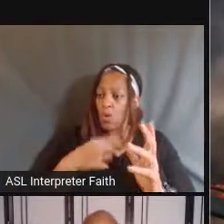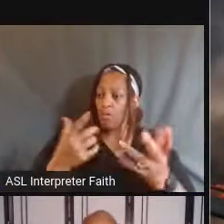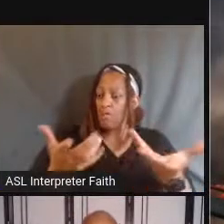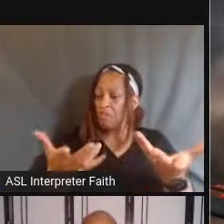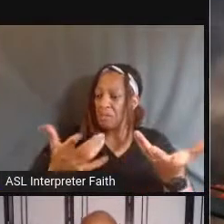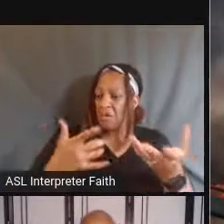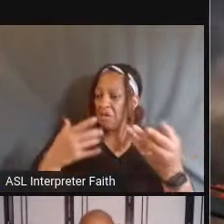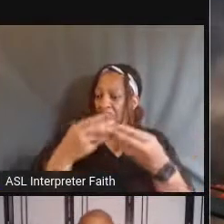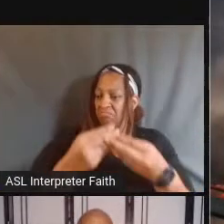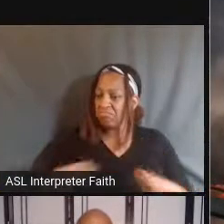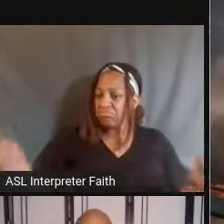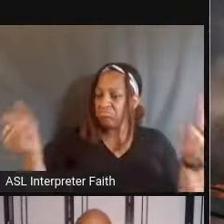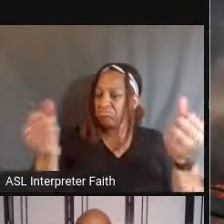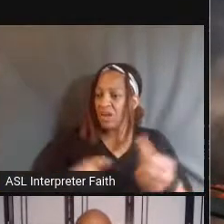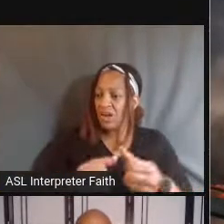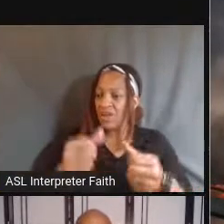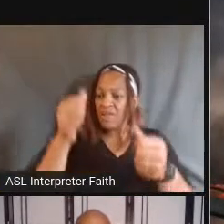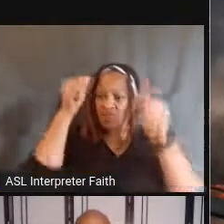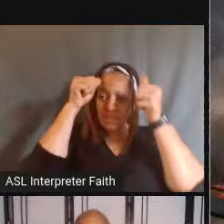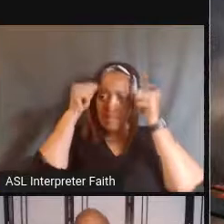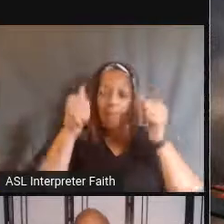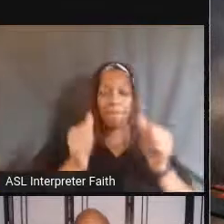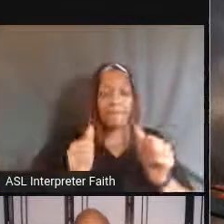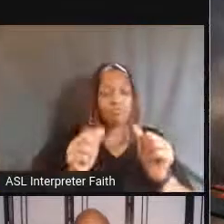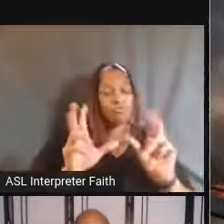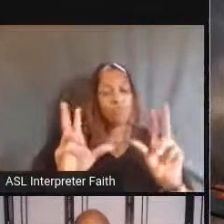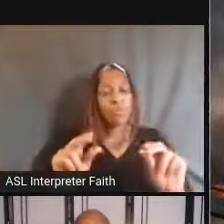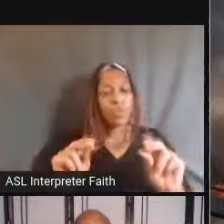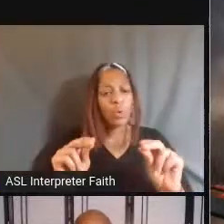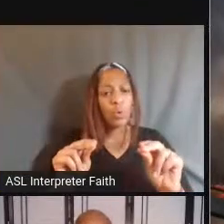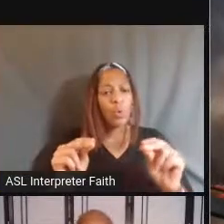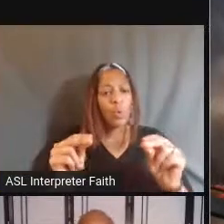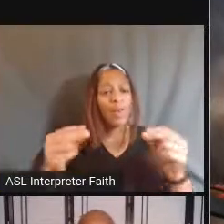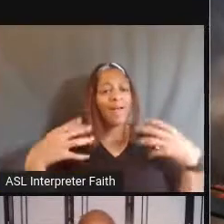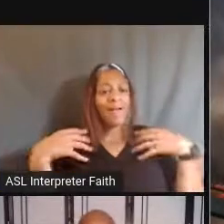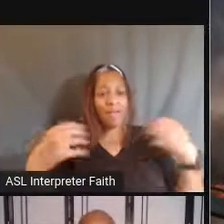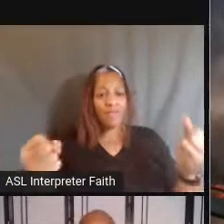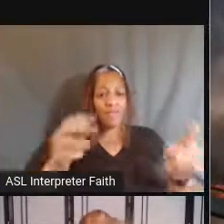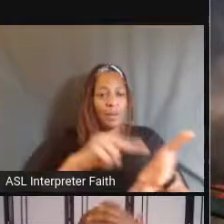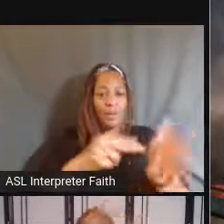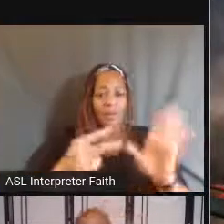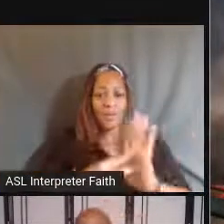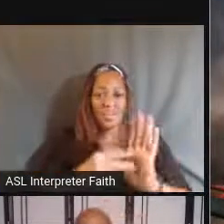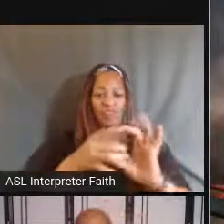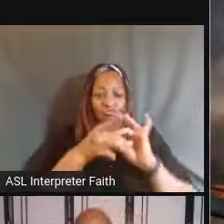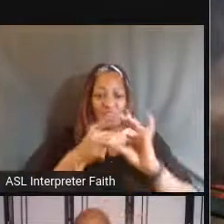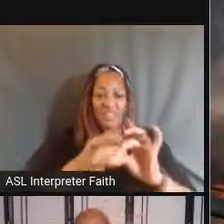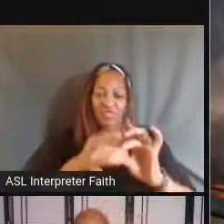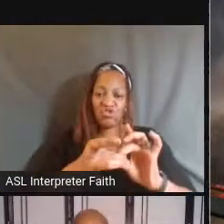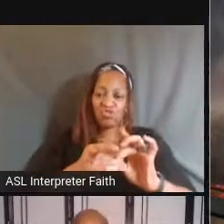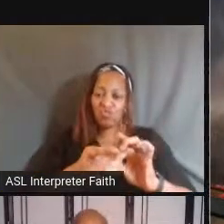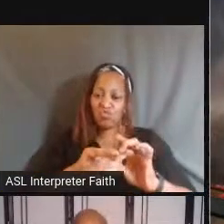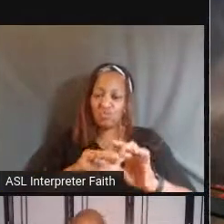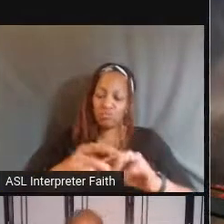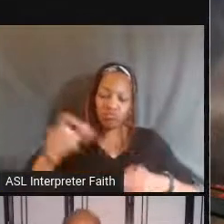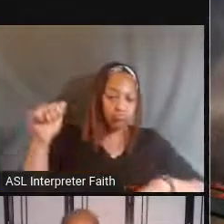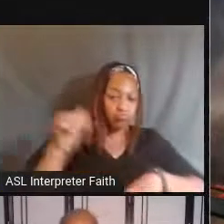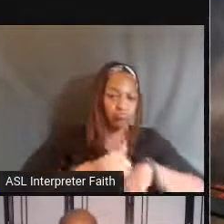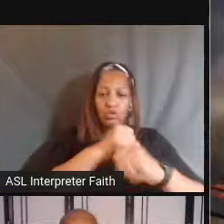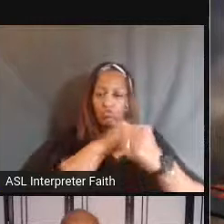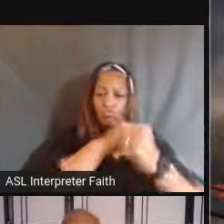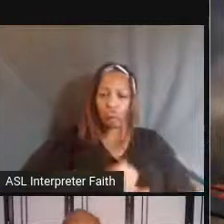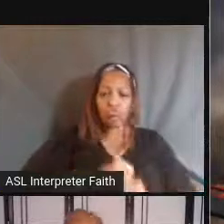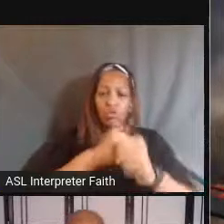dementia. Healing means that our relationship is firm and solid, that I am healed and in a